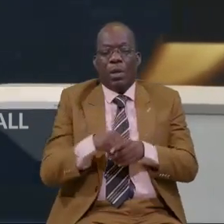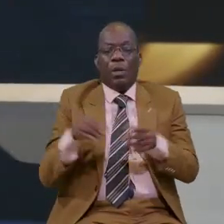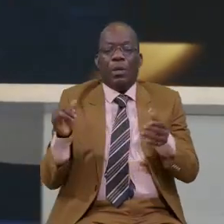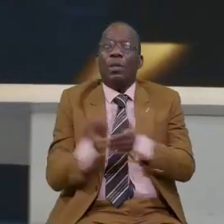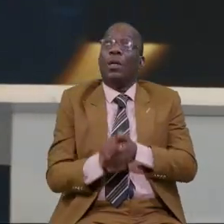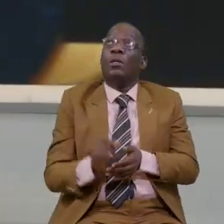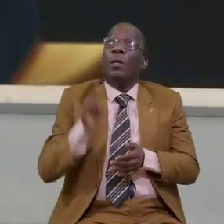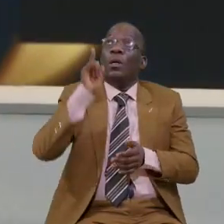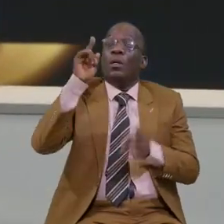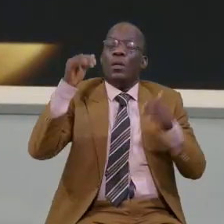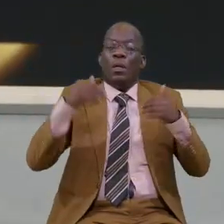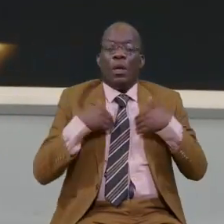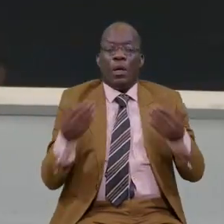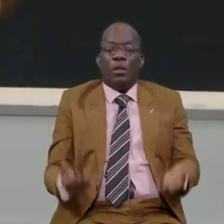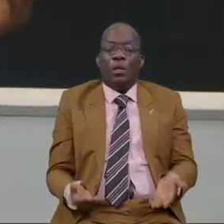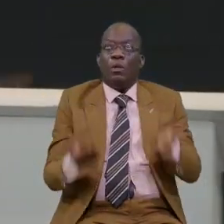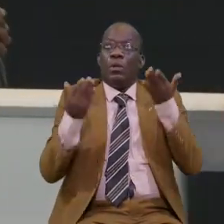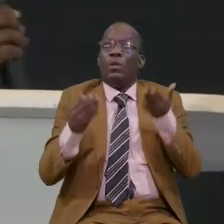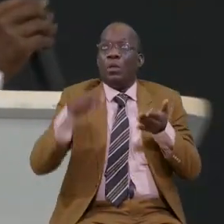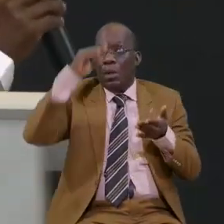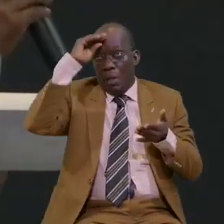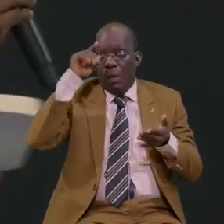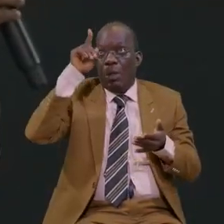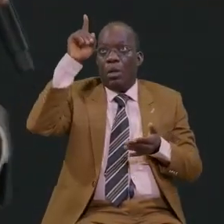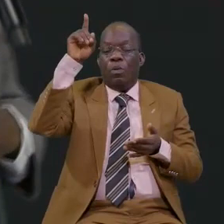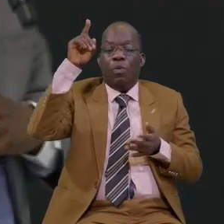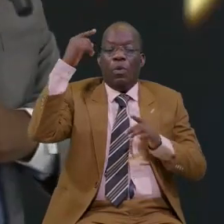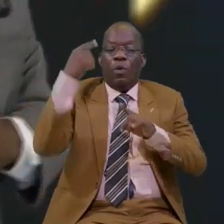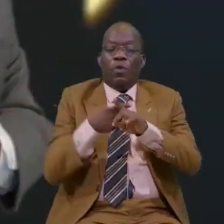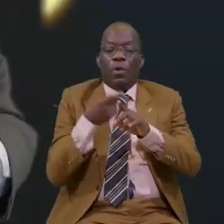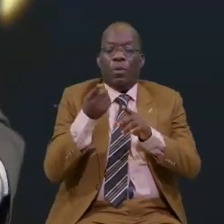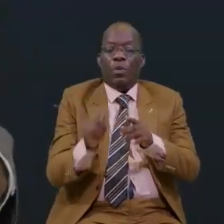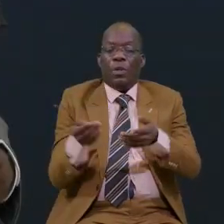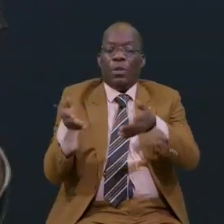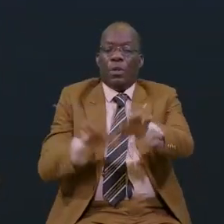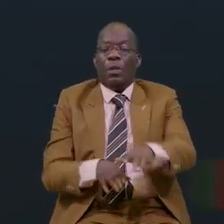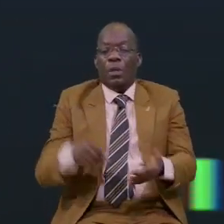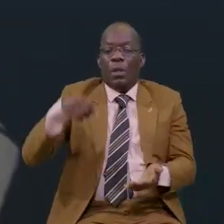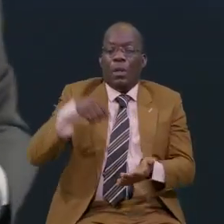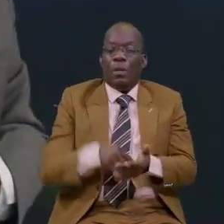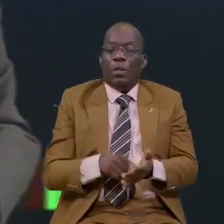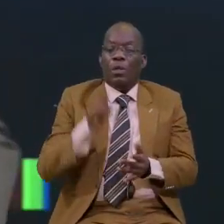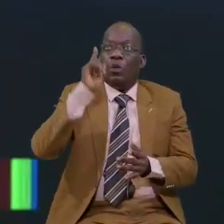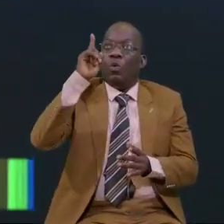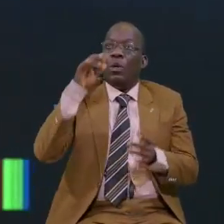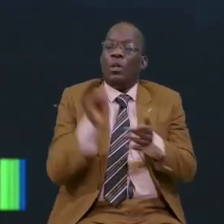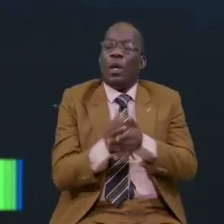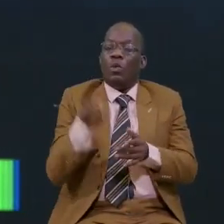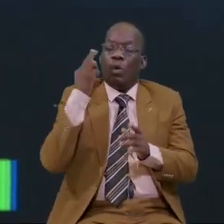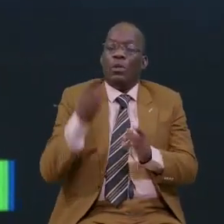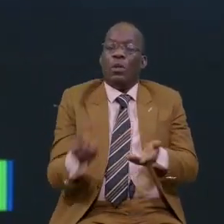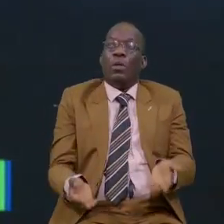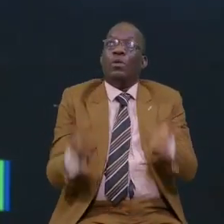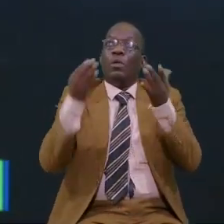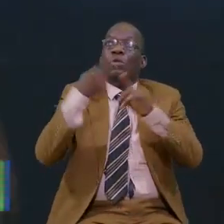raised him from the dead. This one that was raised from the dead, the risen Lord,